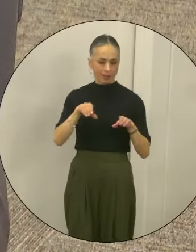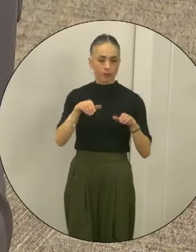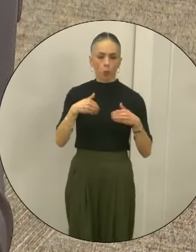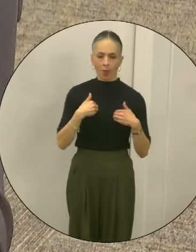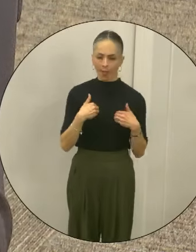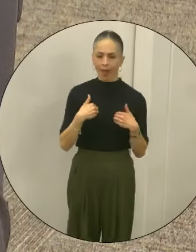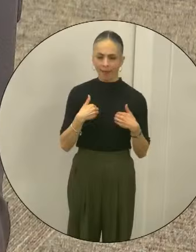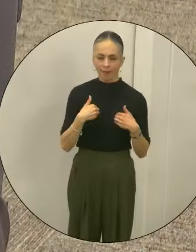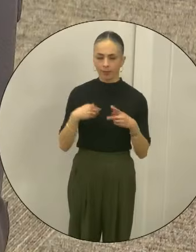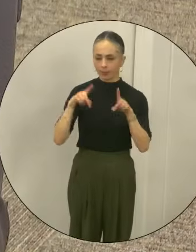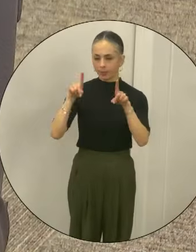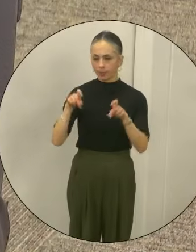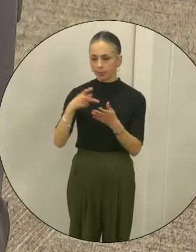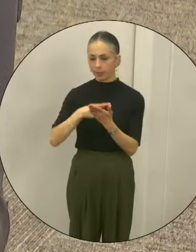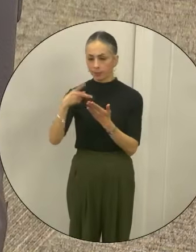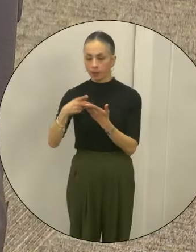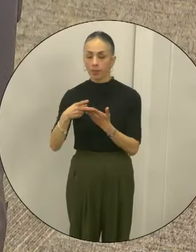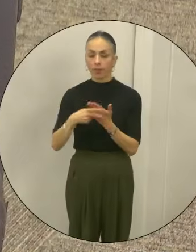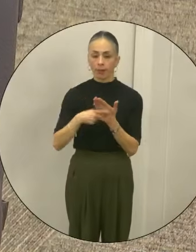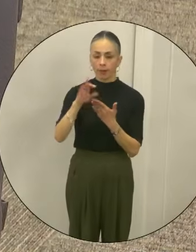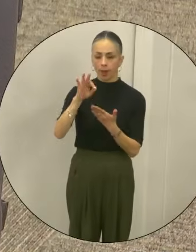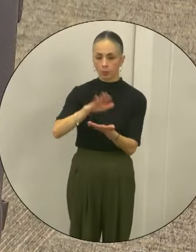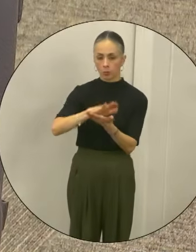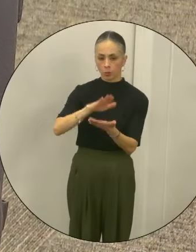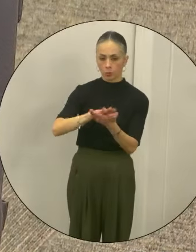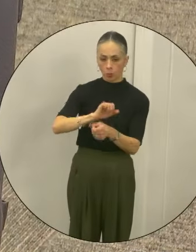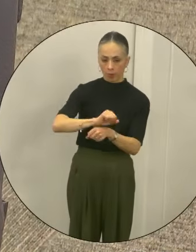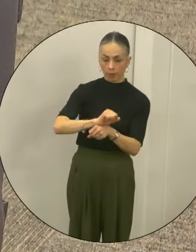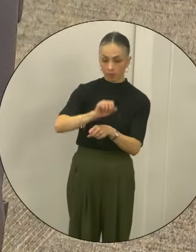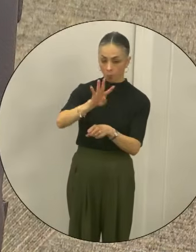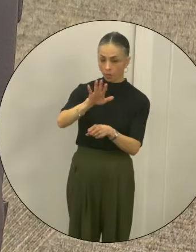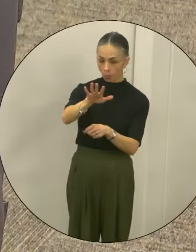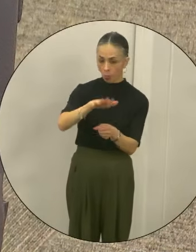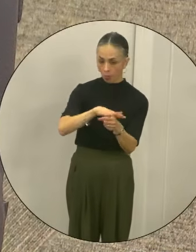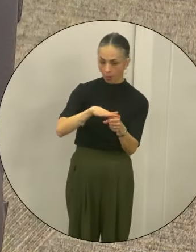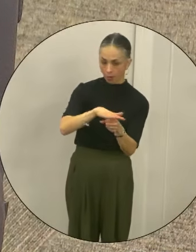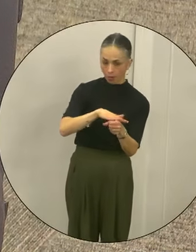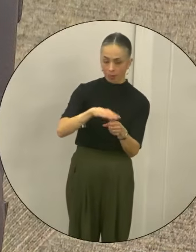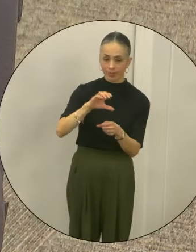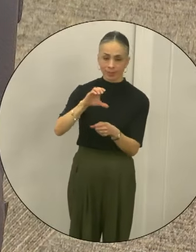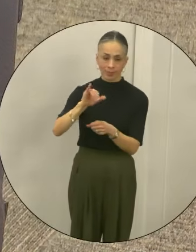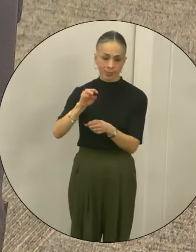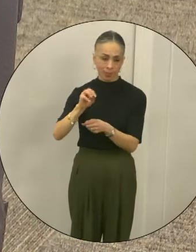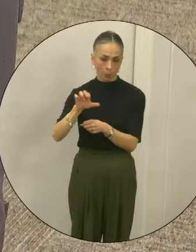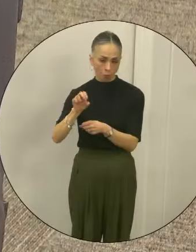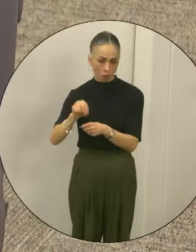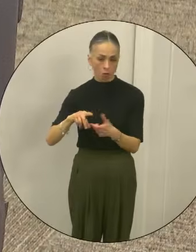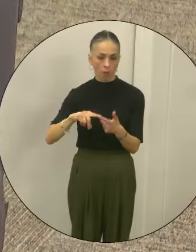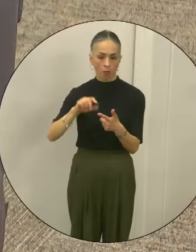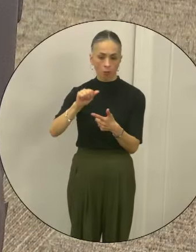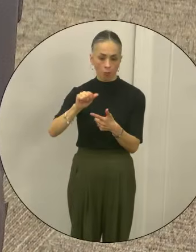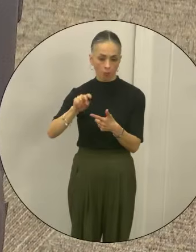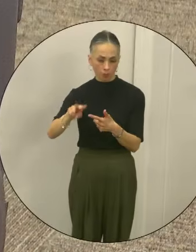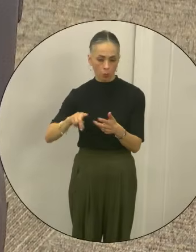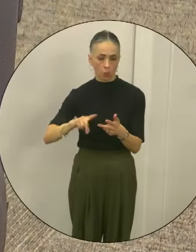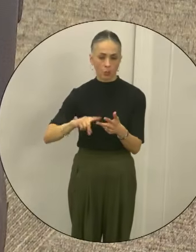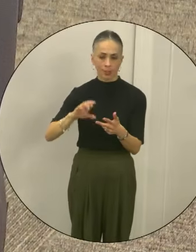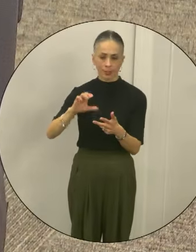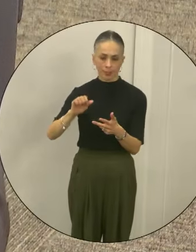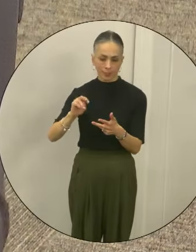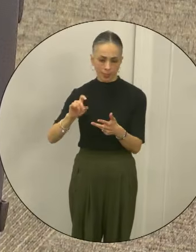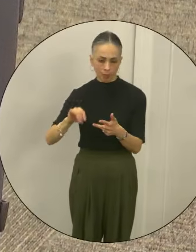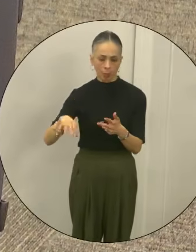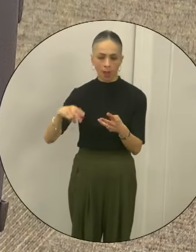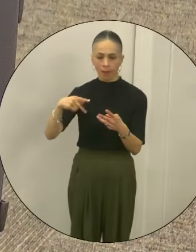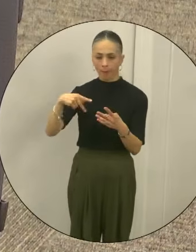that has 9 schools that we're working with, 4 in your area, actually. It is Cimarron, Arborview, Centennial, and Peterson Academic